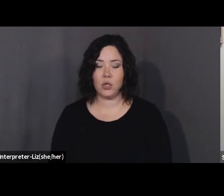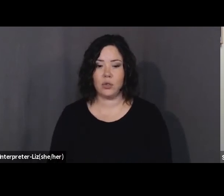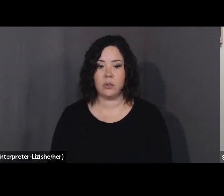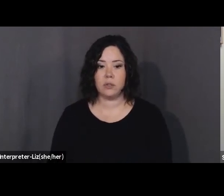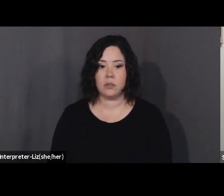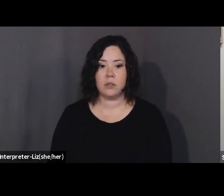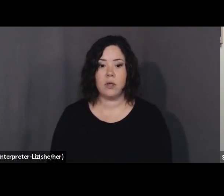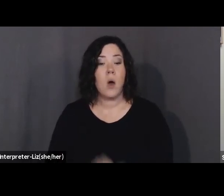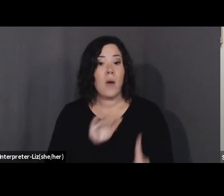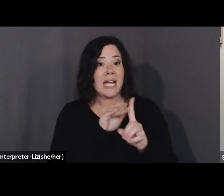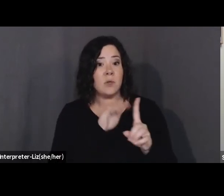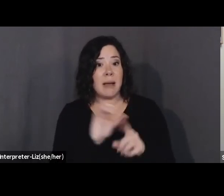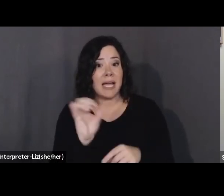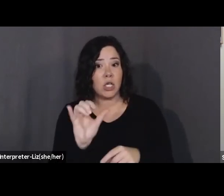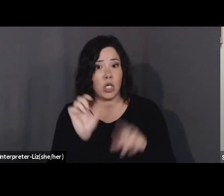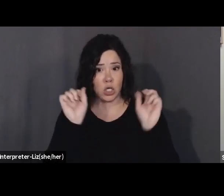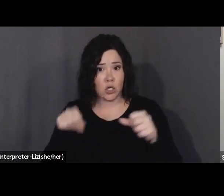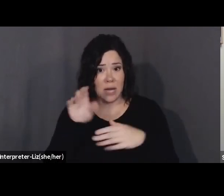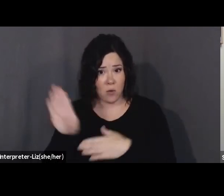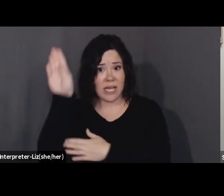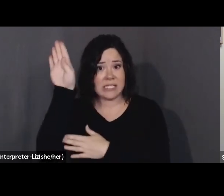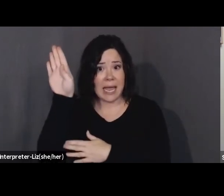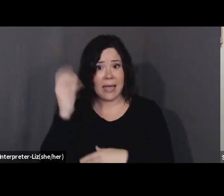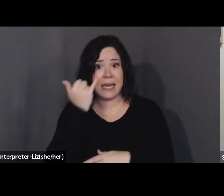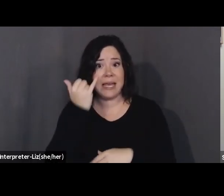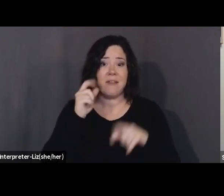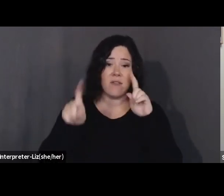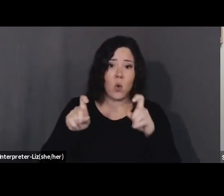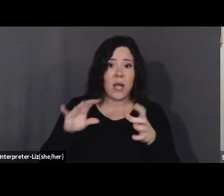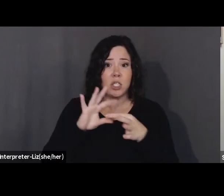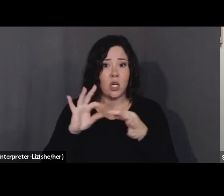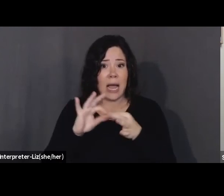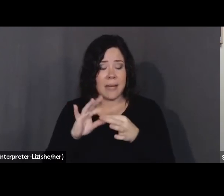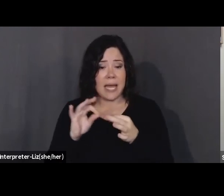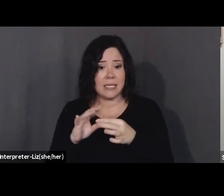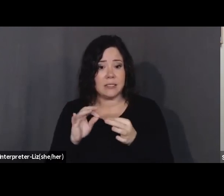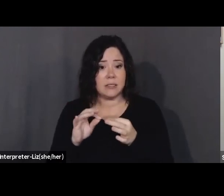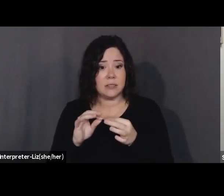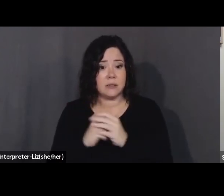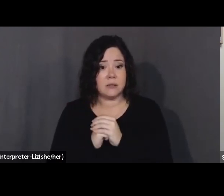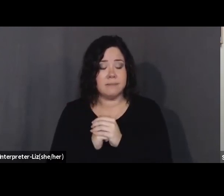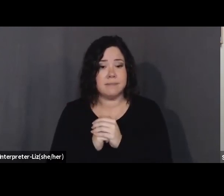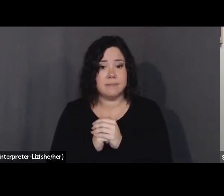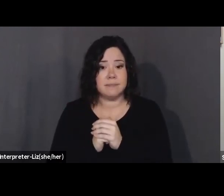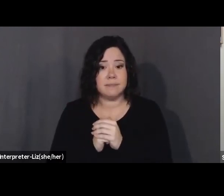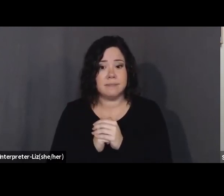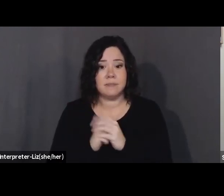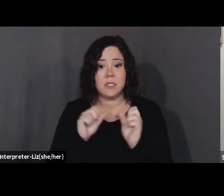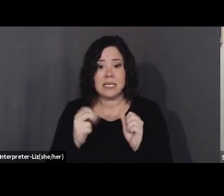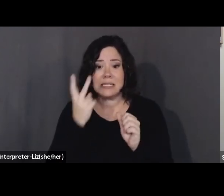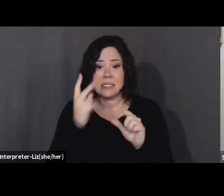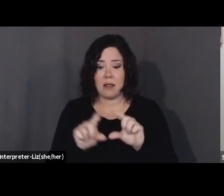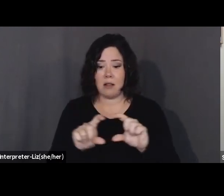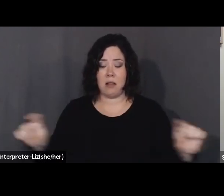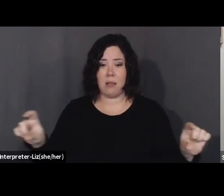Just as a reminder, you can also raise your hand if you have a question or comment you'd like to voice as well. And you can find that raise hand in the